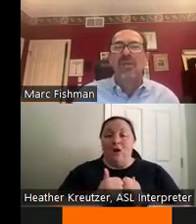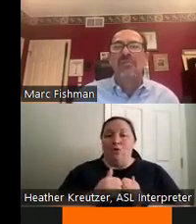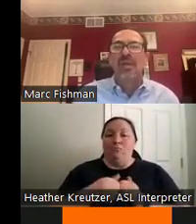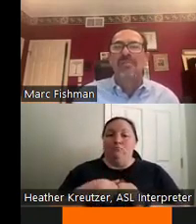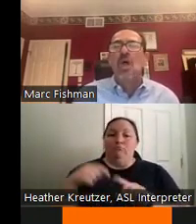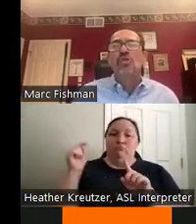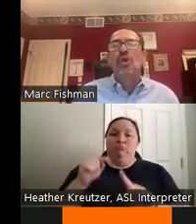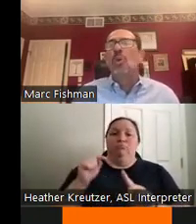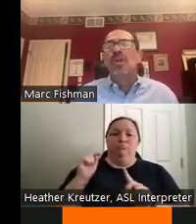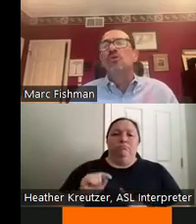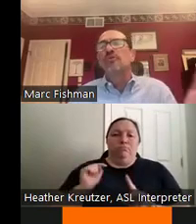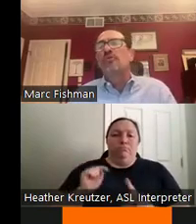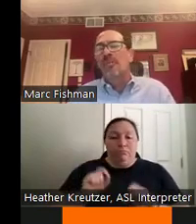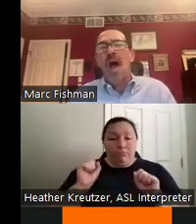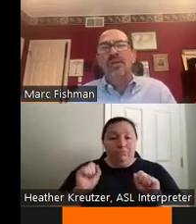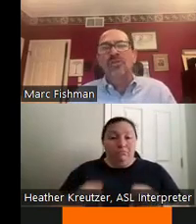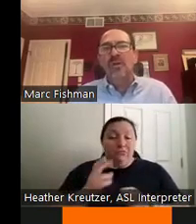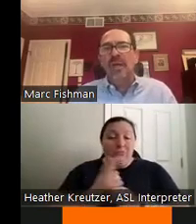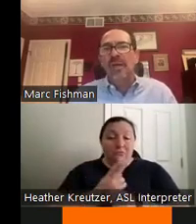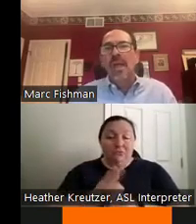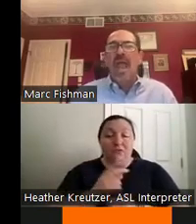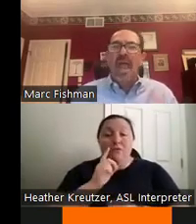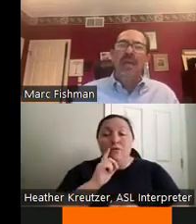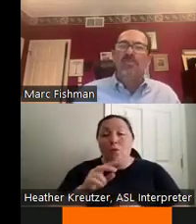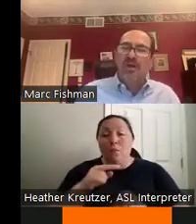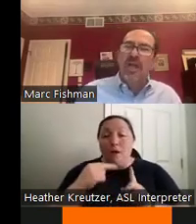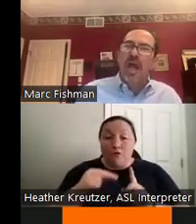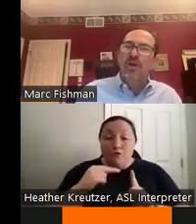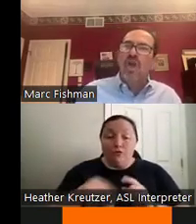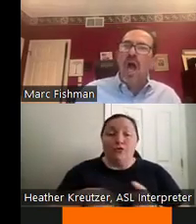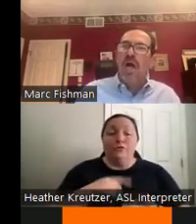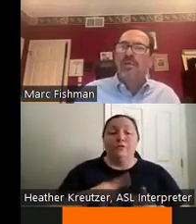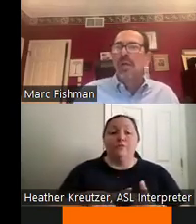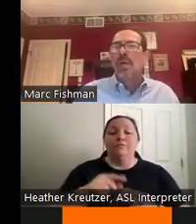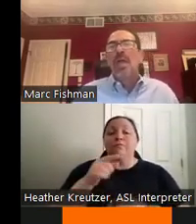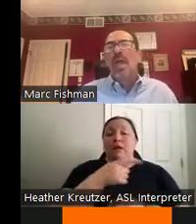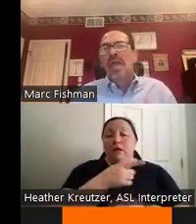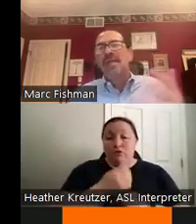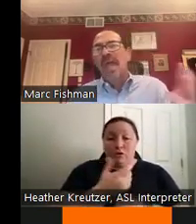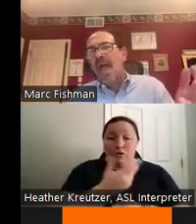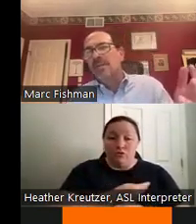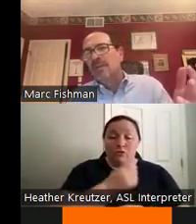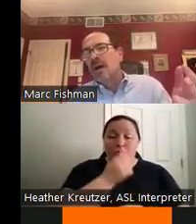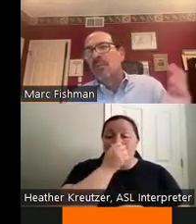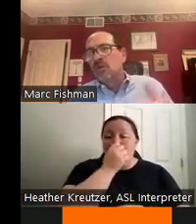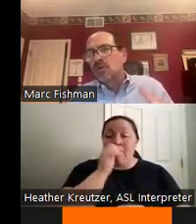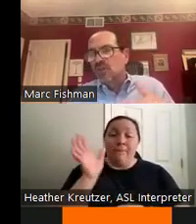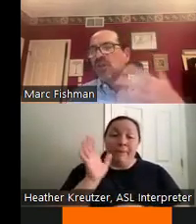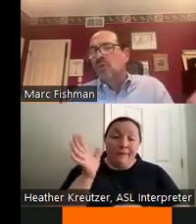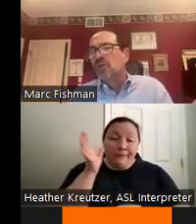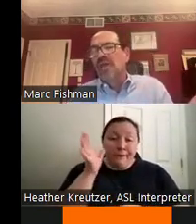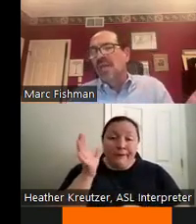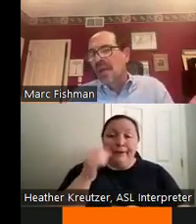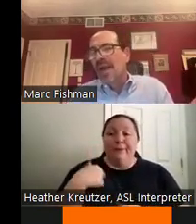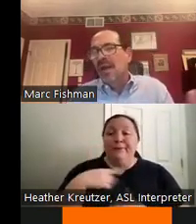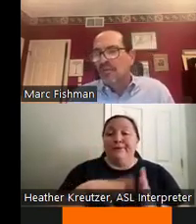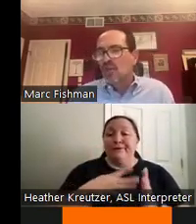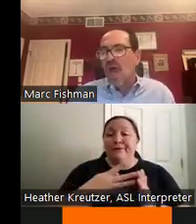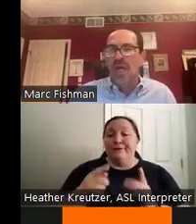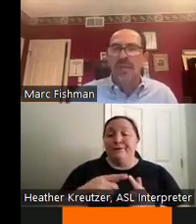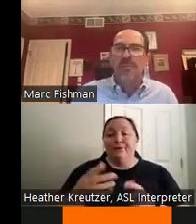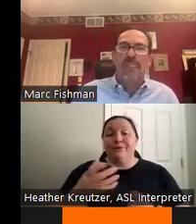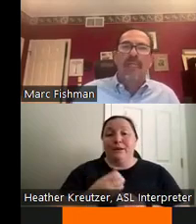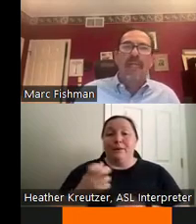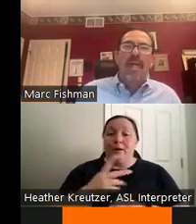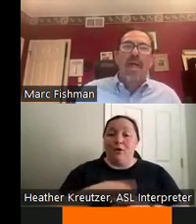impactful it can be. So we can use it for monitoring. Hey, Brittany got her shot. hey, Dad, we're scheduled to get him back